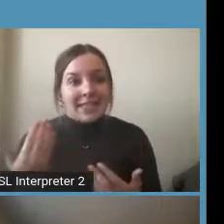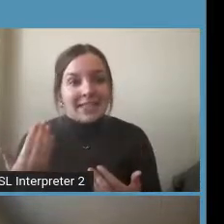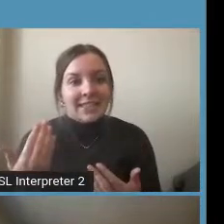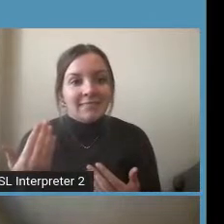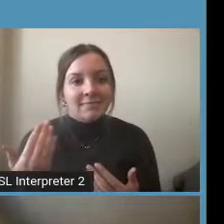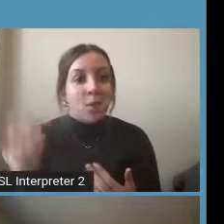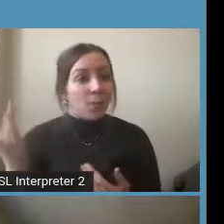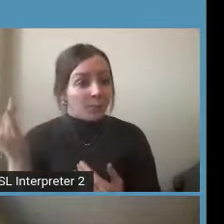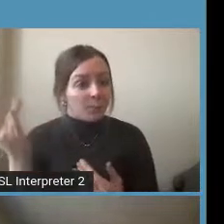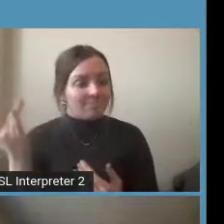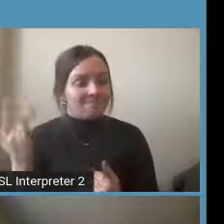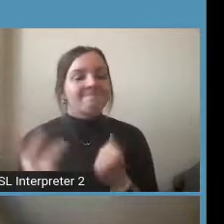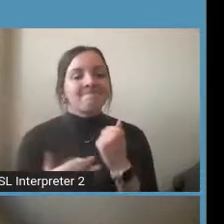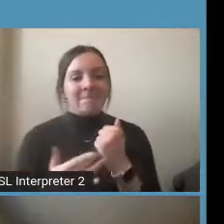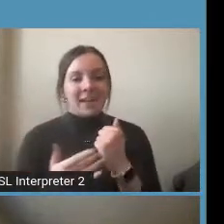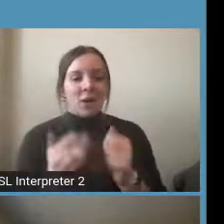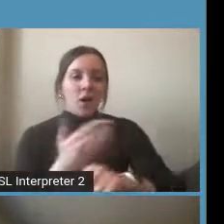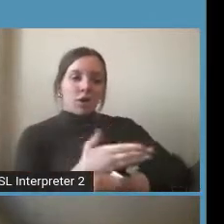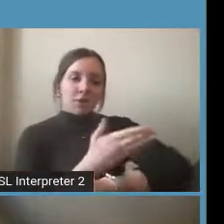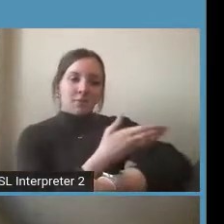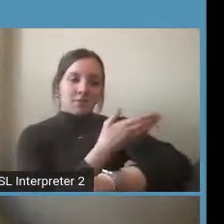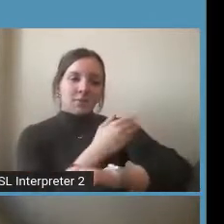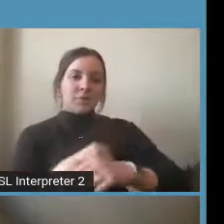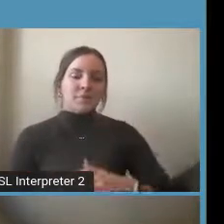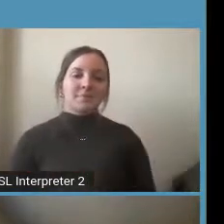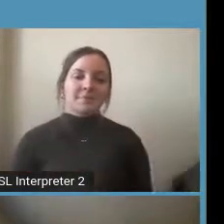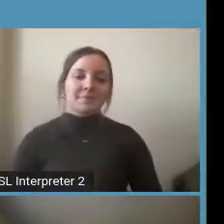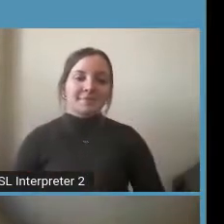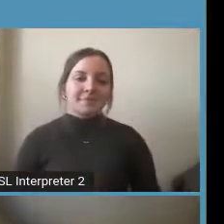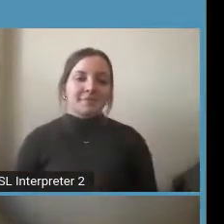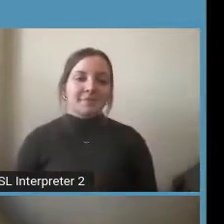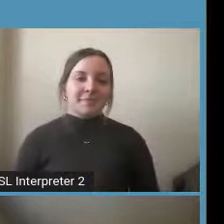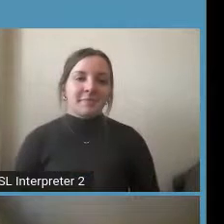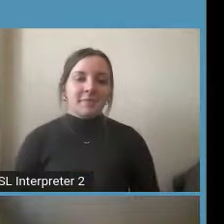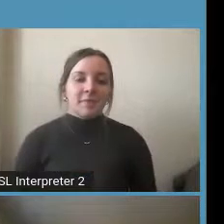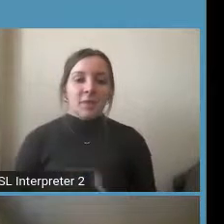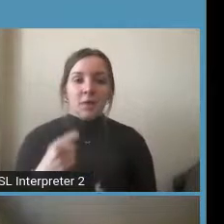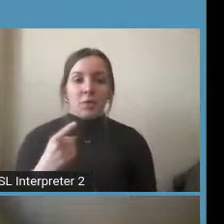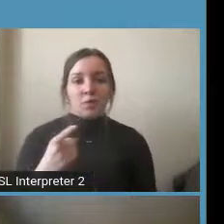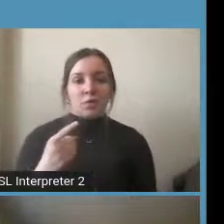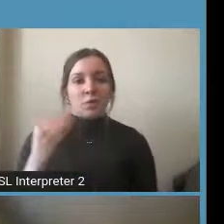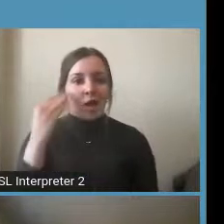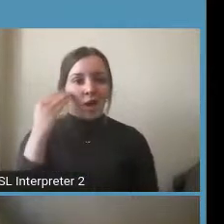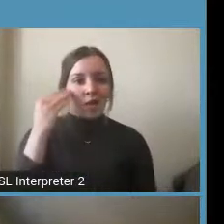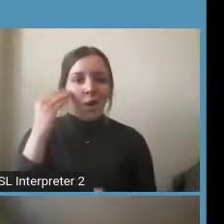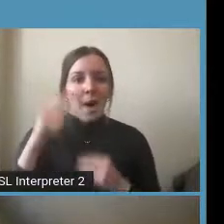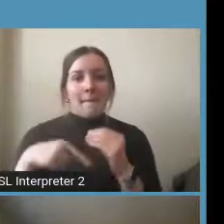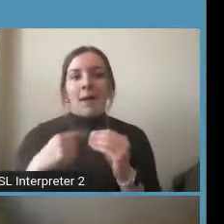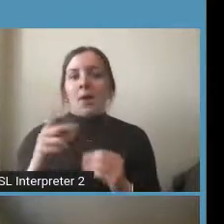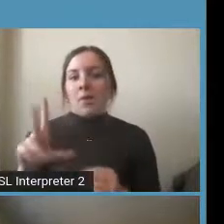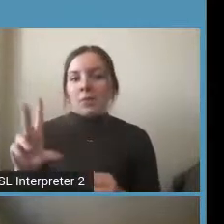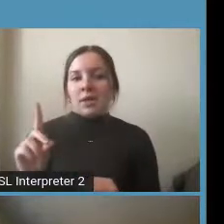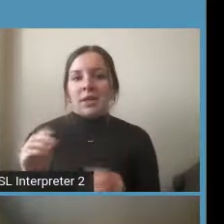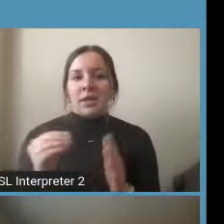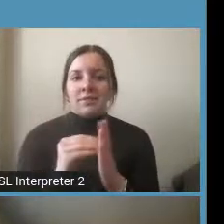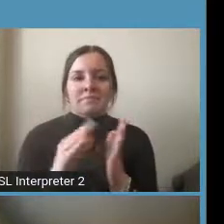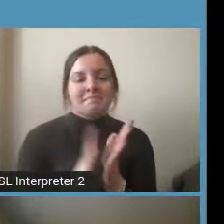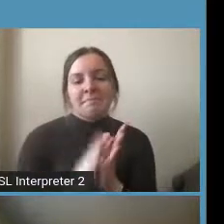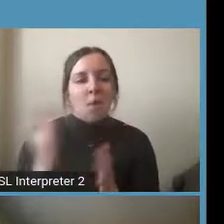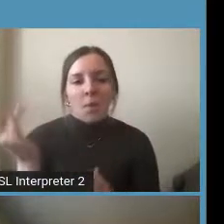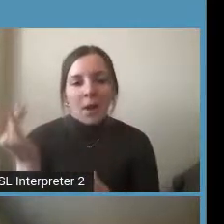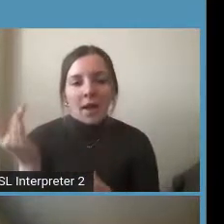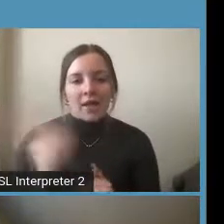So I'm asking a question: why should you pay attention to 3D digitization? I think it offers new ways to solve